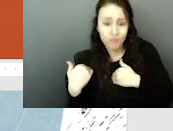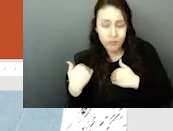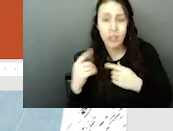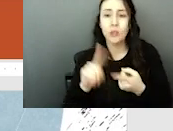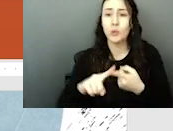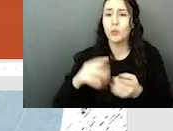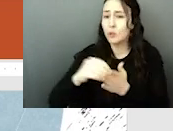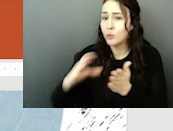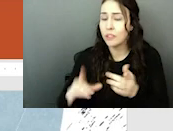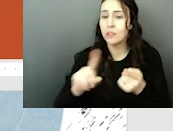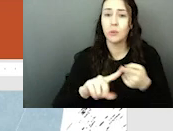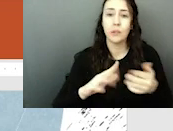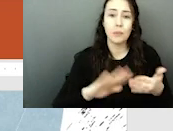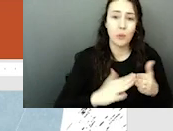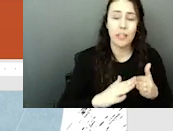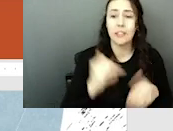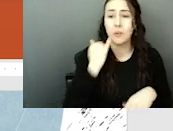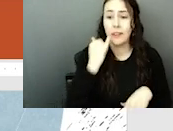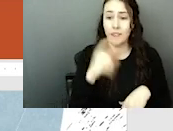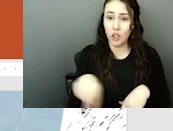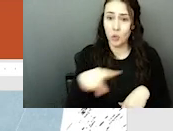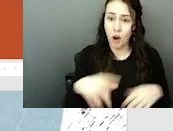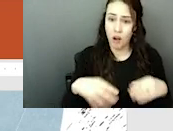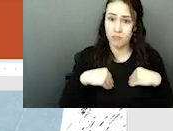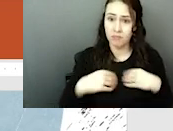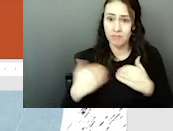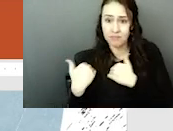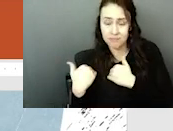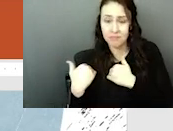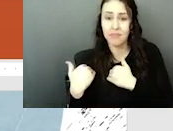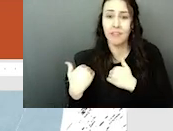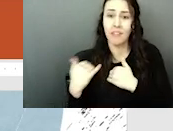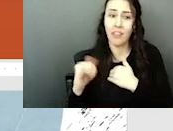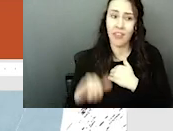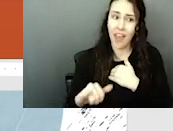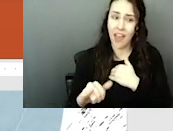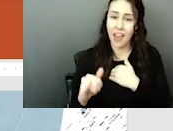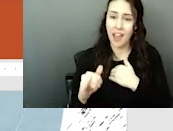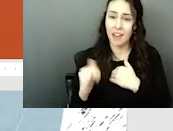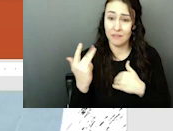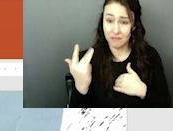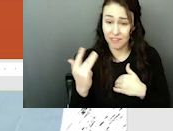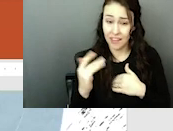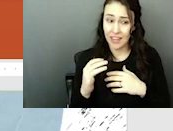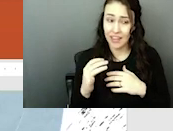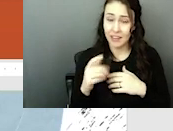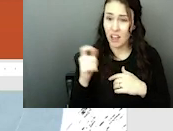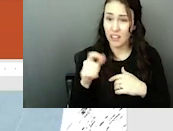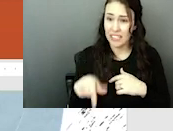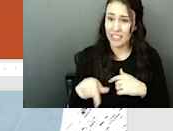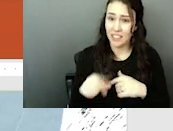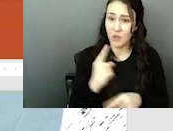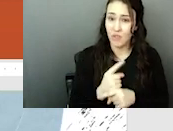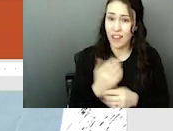if you're doing the accountability and framing the accountability as we're doing it because it's the right thing to do for our students, because it helps us